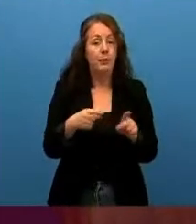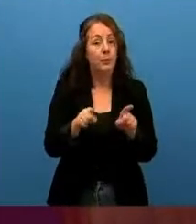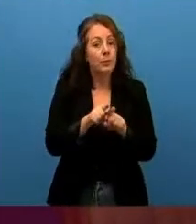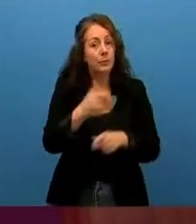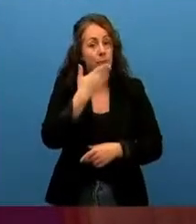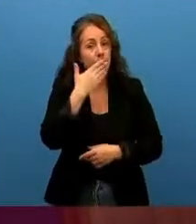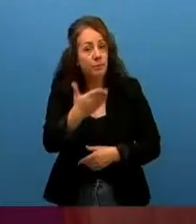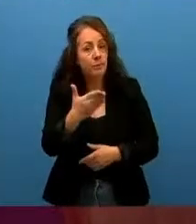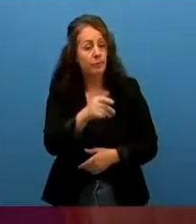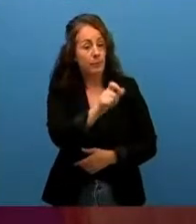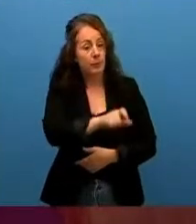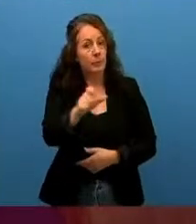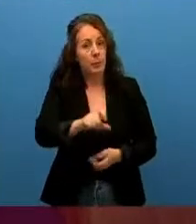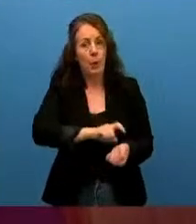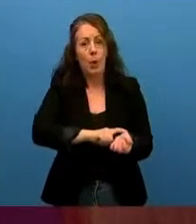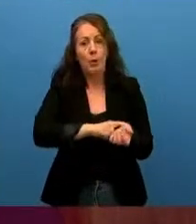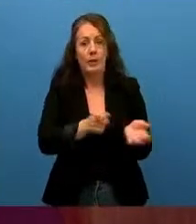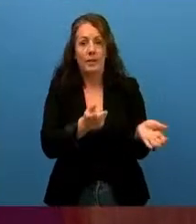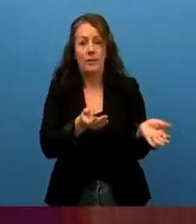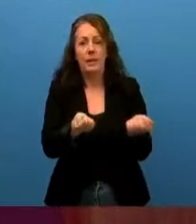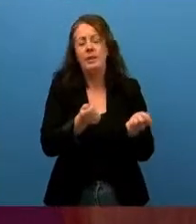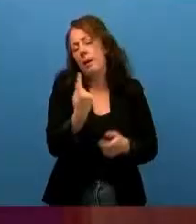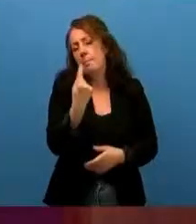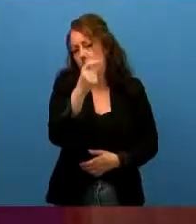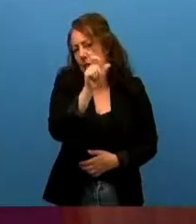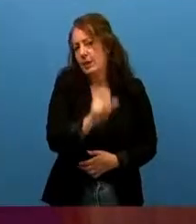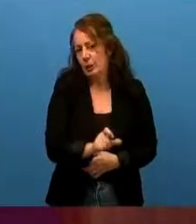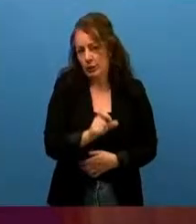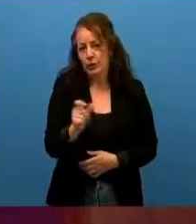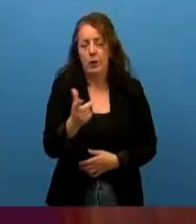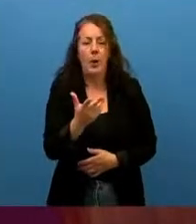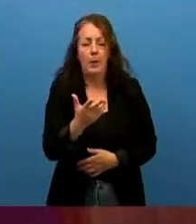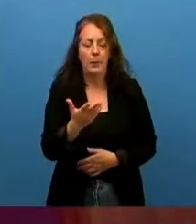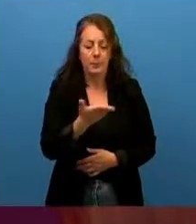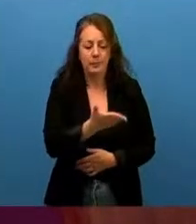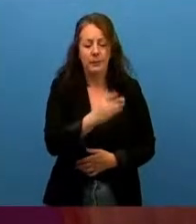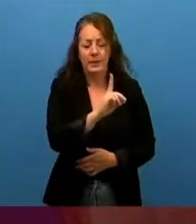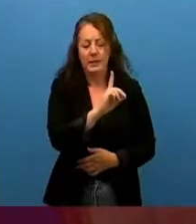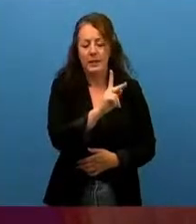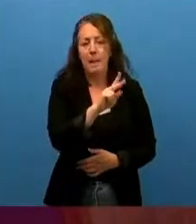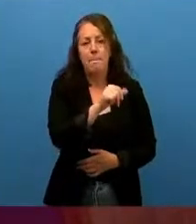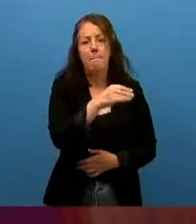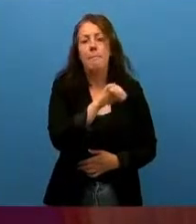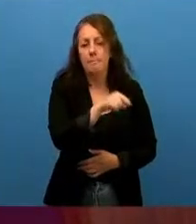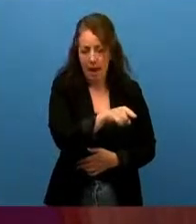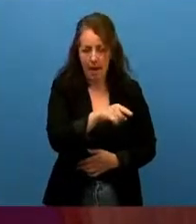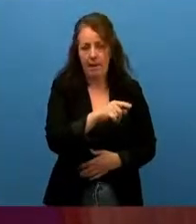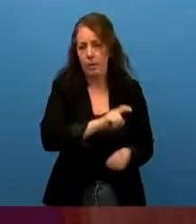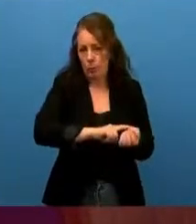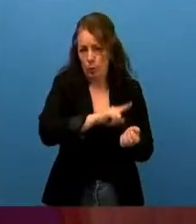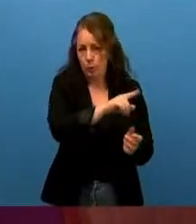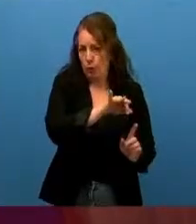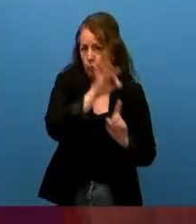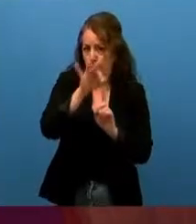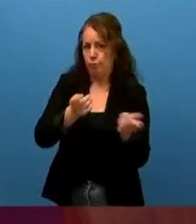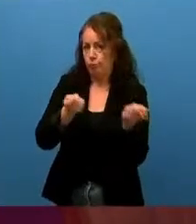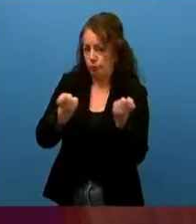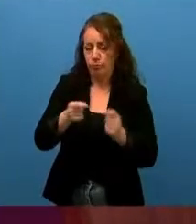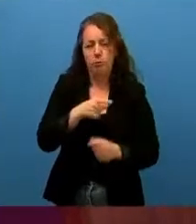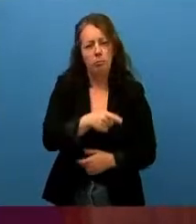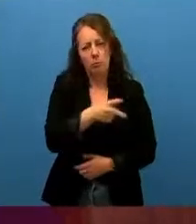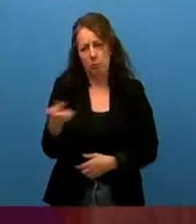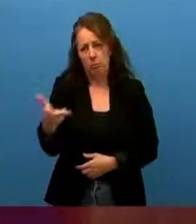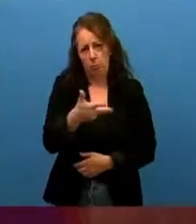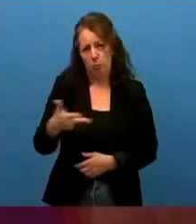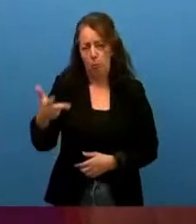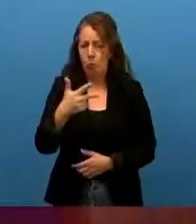Moi Tamai, for their excellent work in regards to the intersessional meetings held last year here in